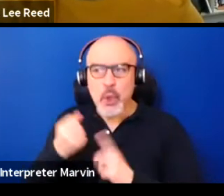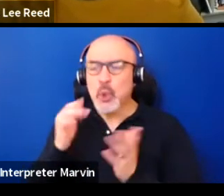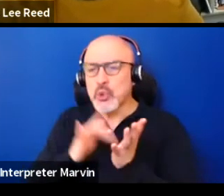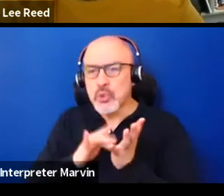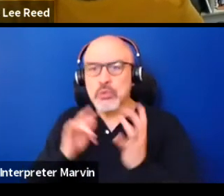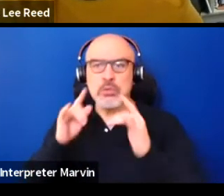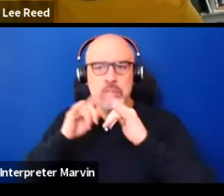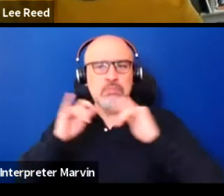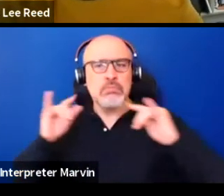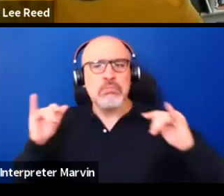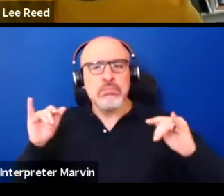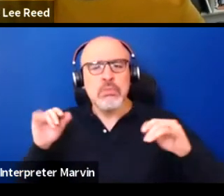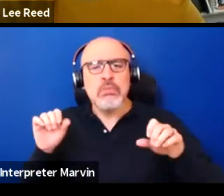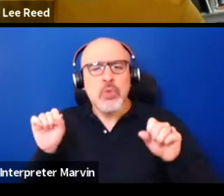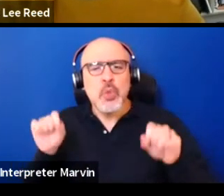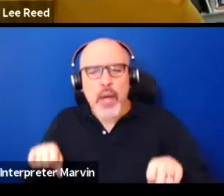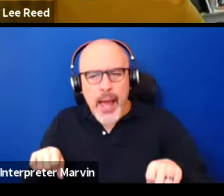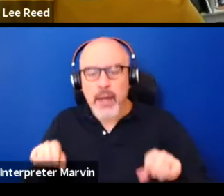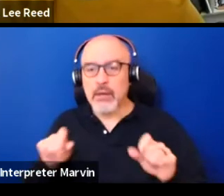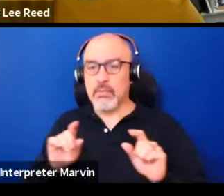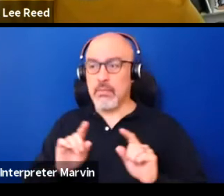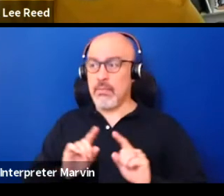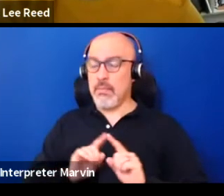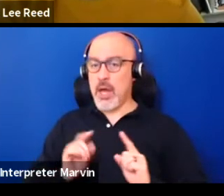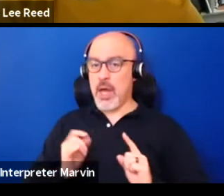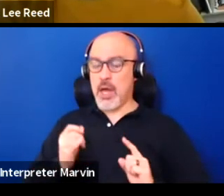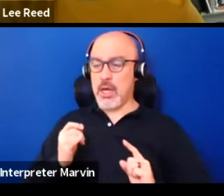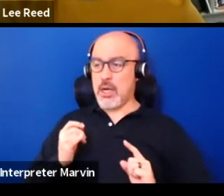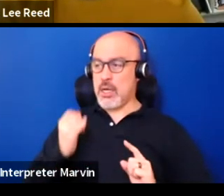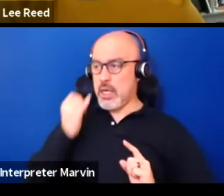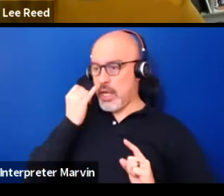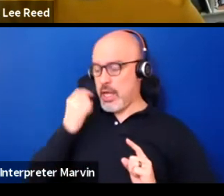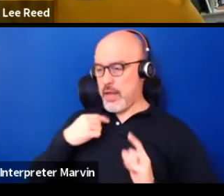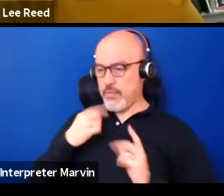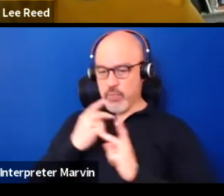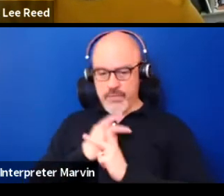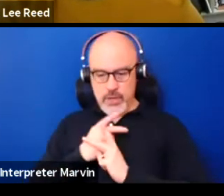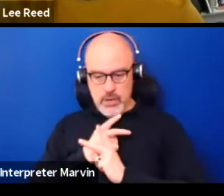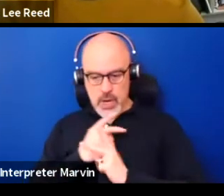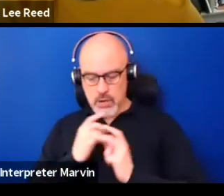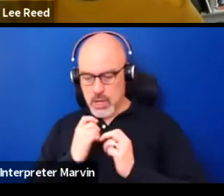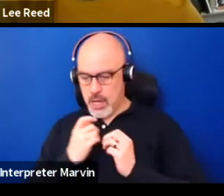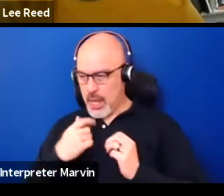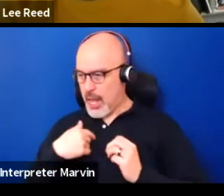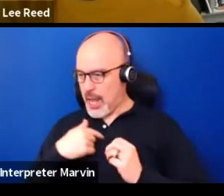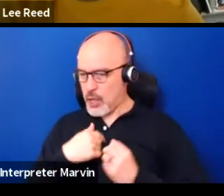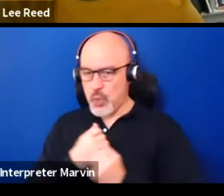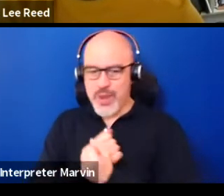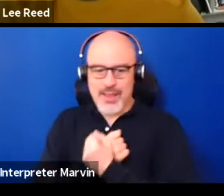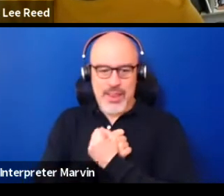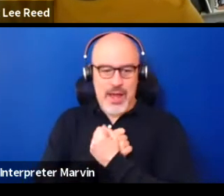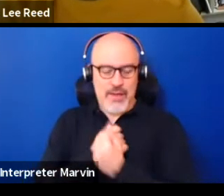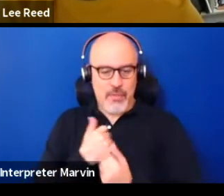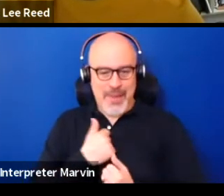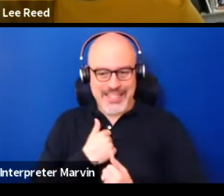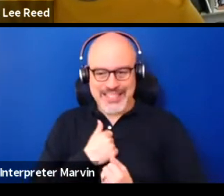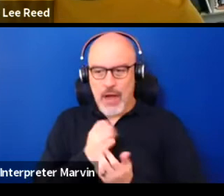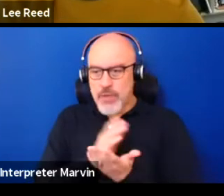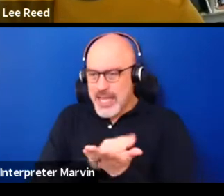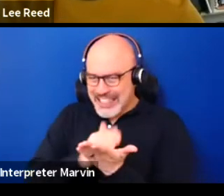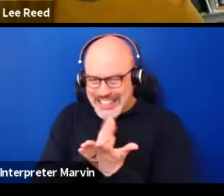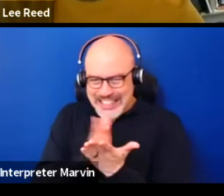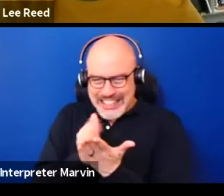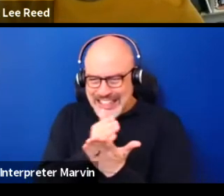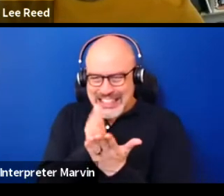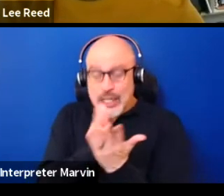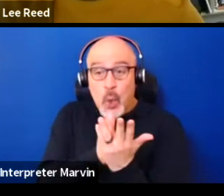stuff. But if we are figuring out how we love each other through it, how we get to the other side of it,